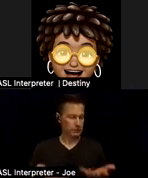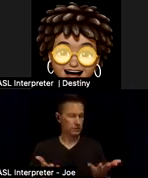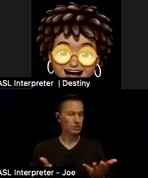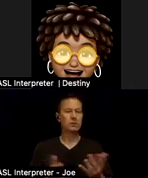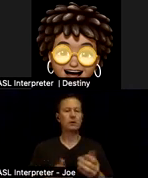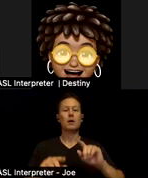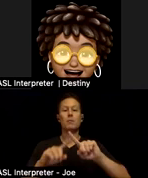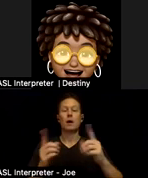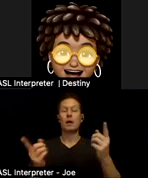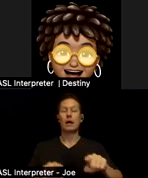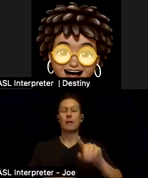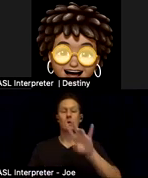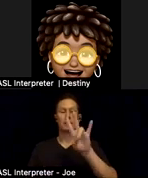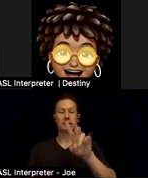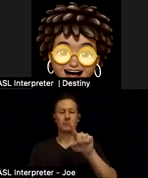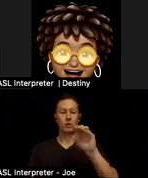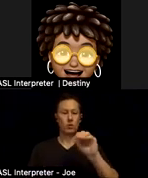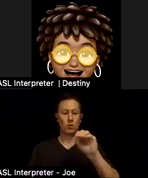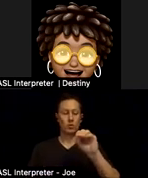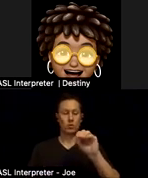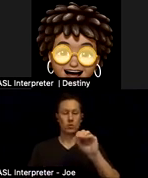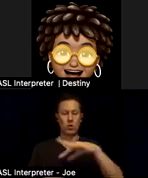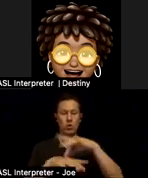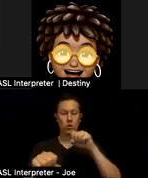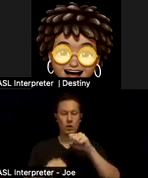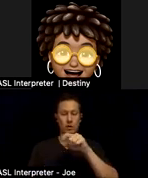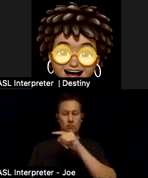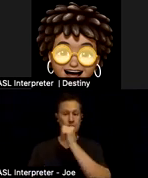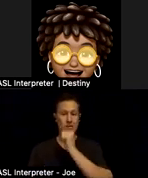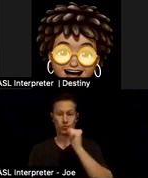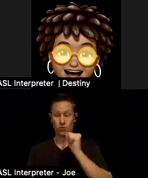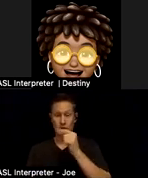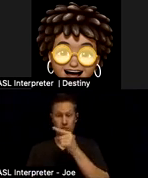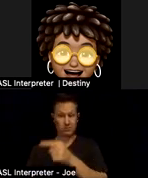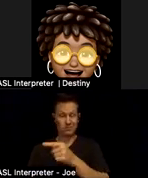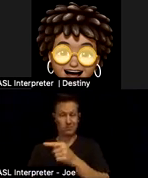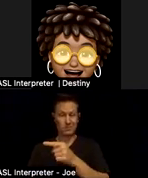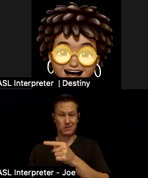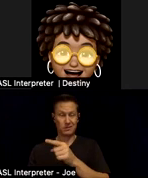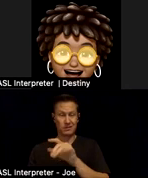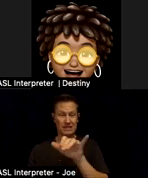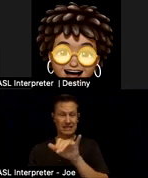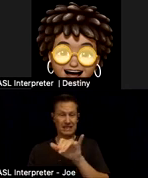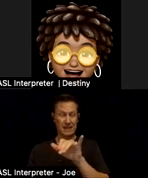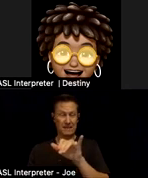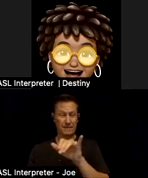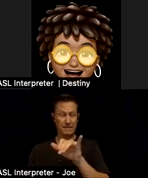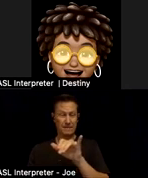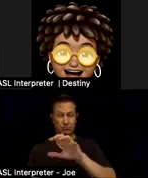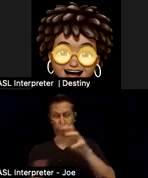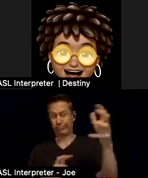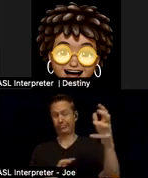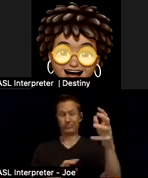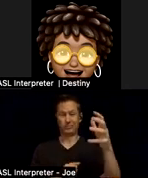a 7.0 earthquake in Arizona will be just as devastating as the one in the neighboring